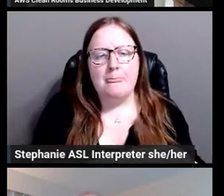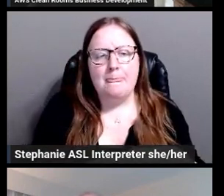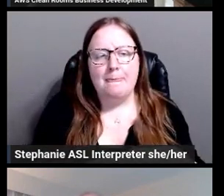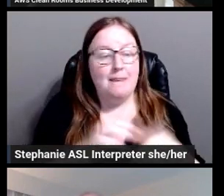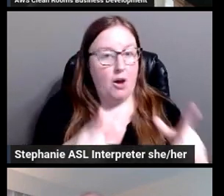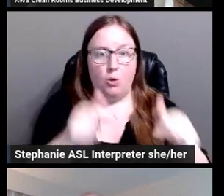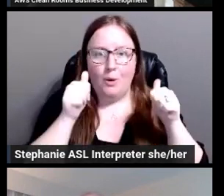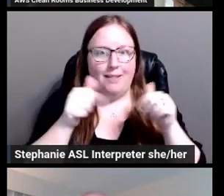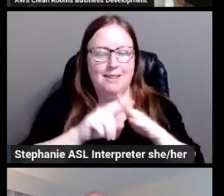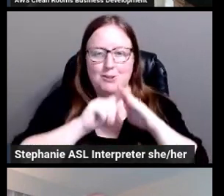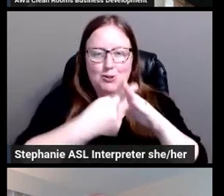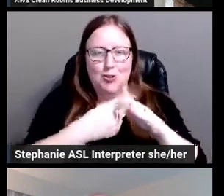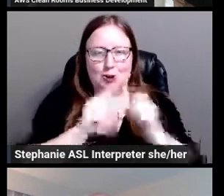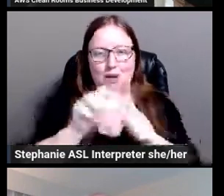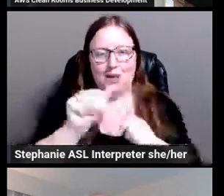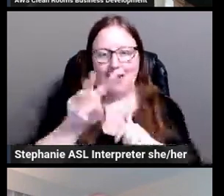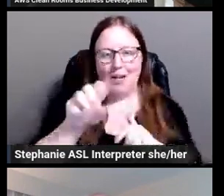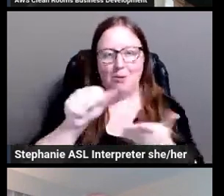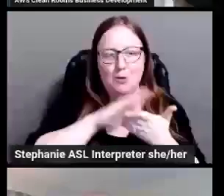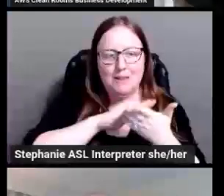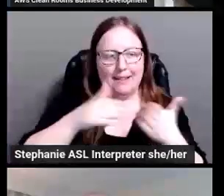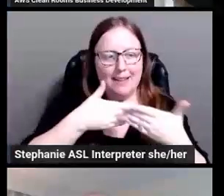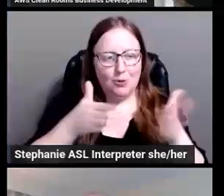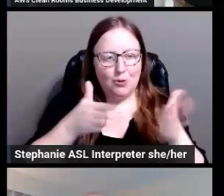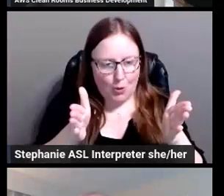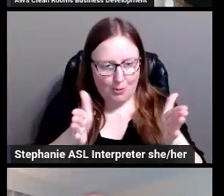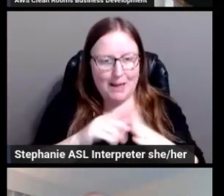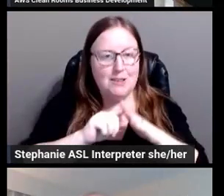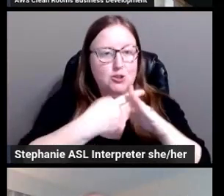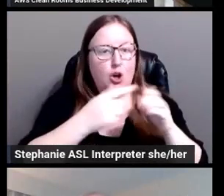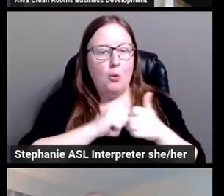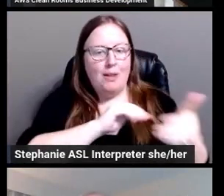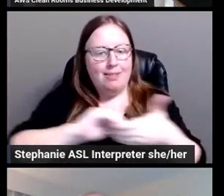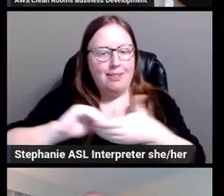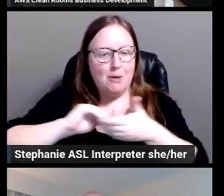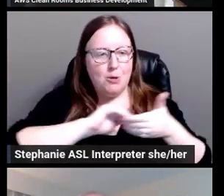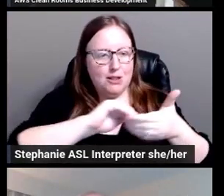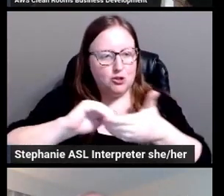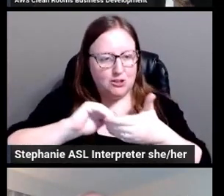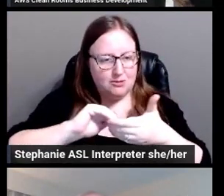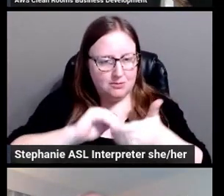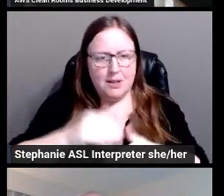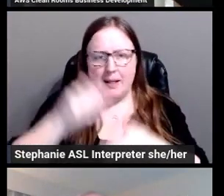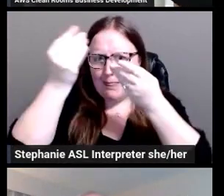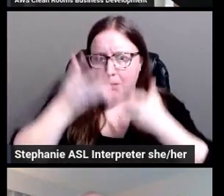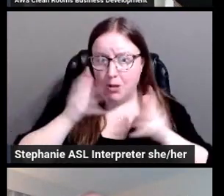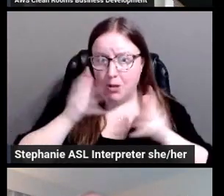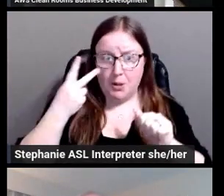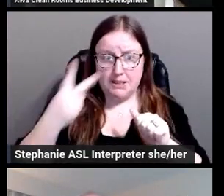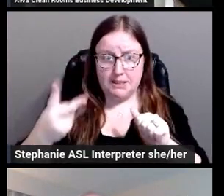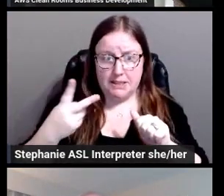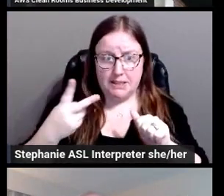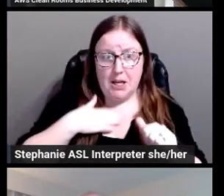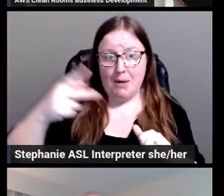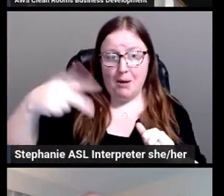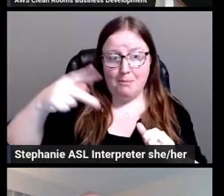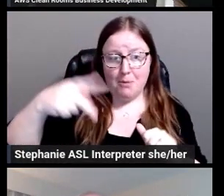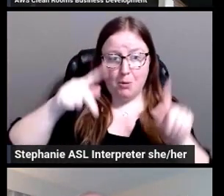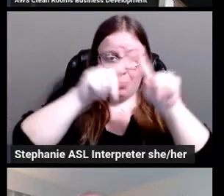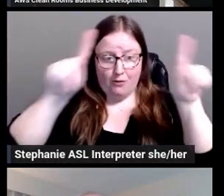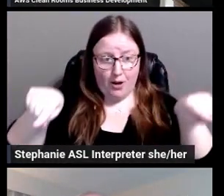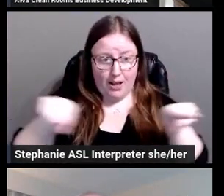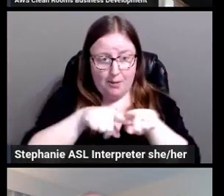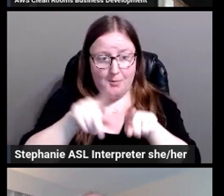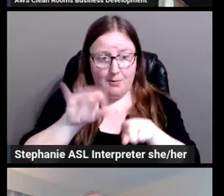can get started with AWS Clean Rooms and get started with a collaboration. So let me know if you can see my purple framed Firefox